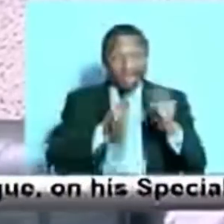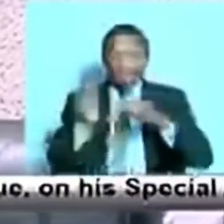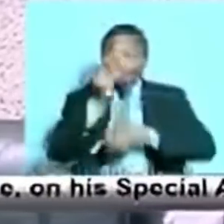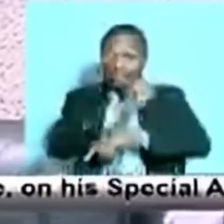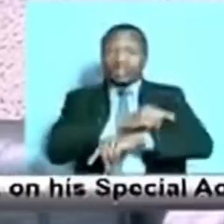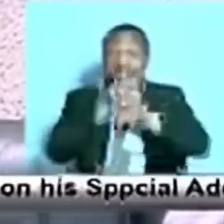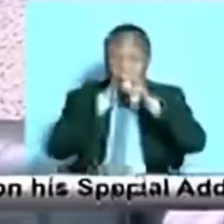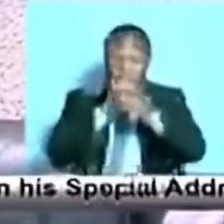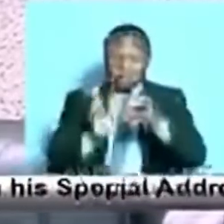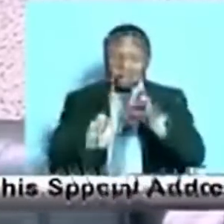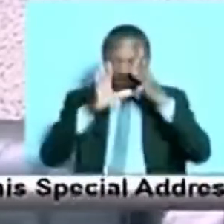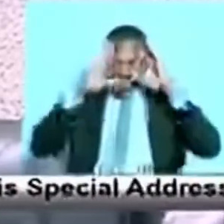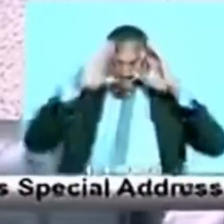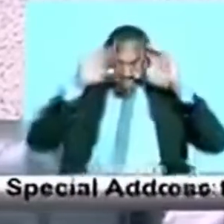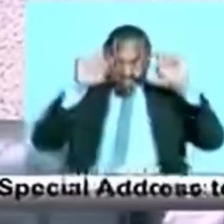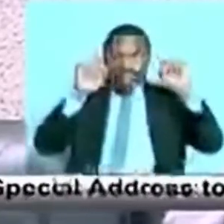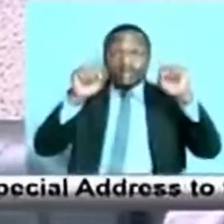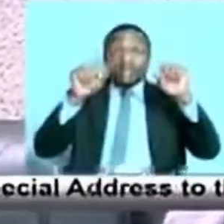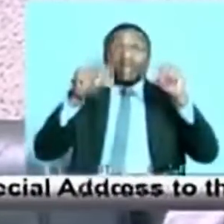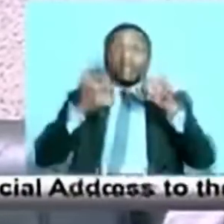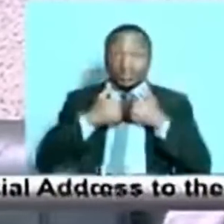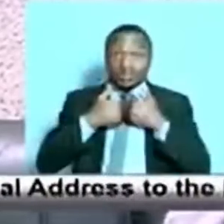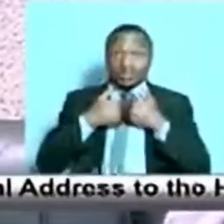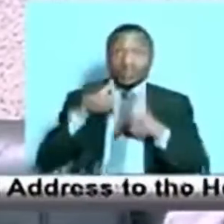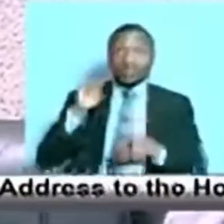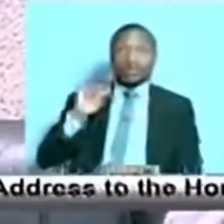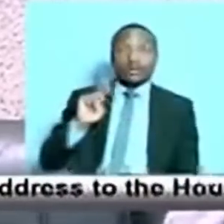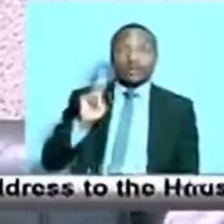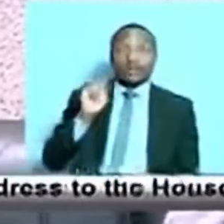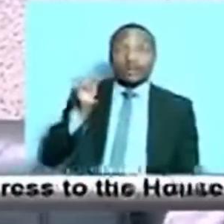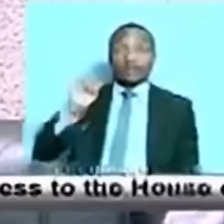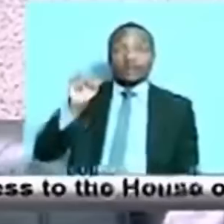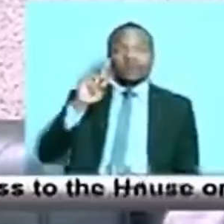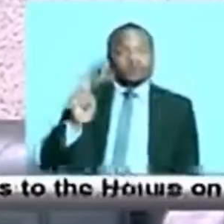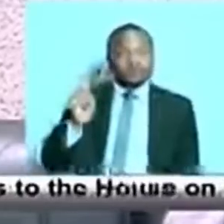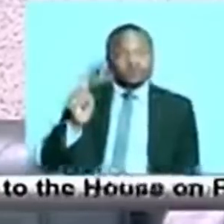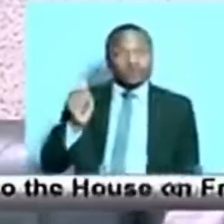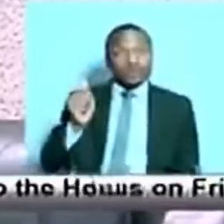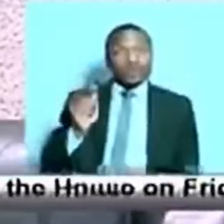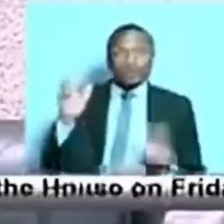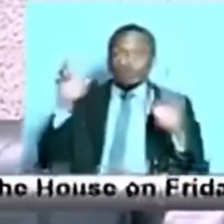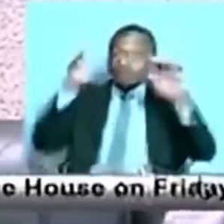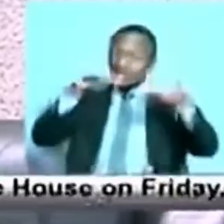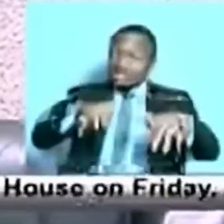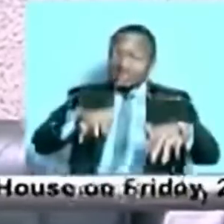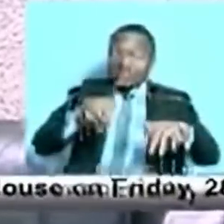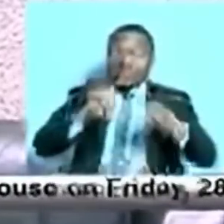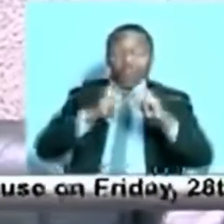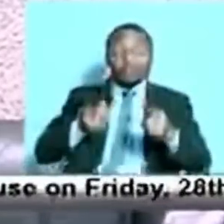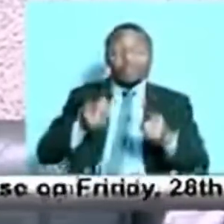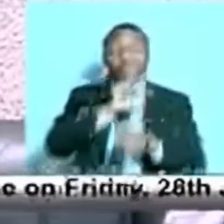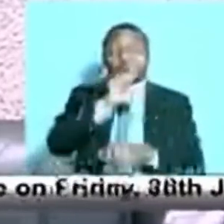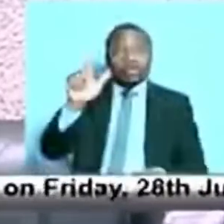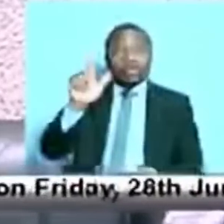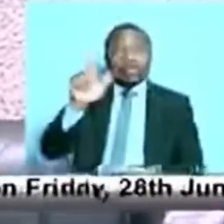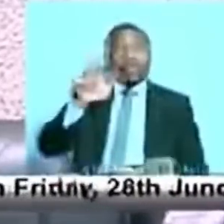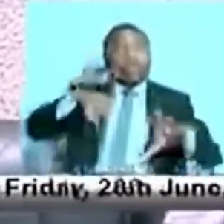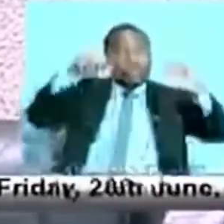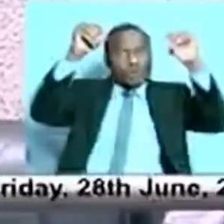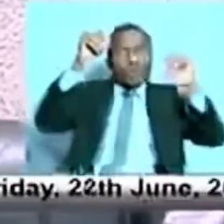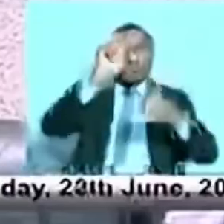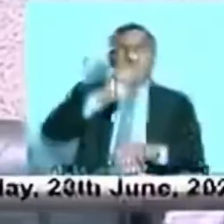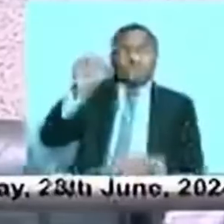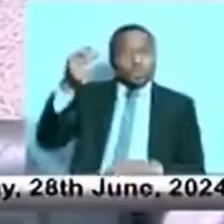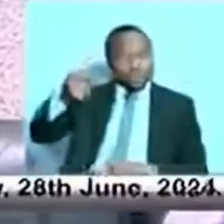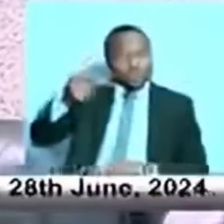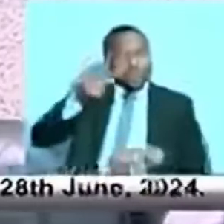Vice President, we have Msonda Force, we are generating electricity, but Luapula is load shedded for 22 hours. The people of Luapula province